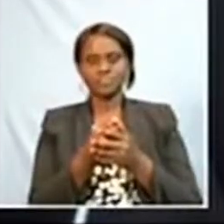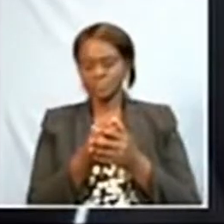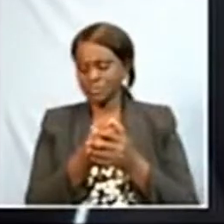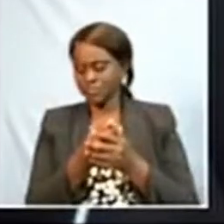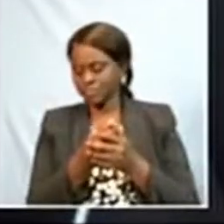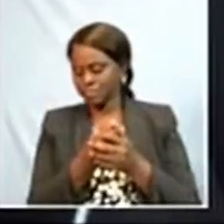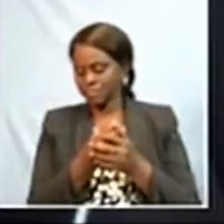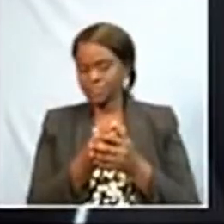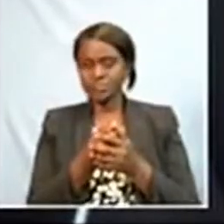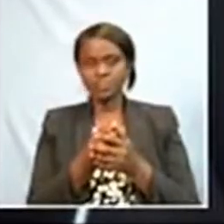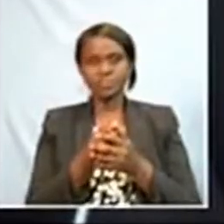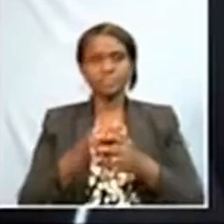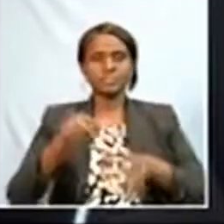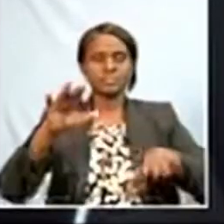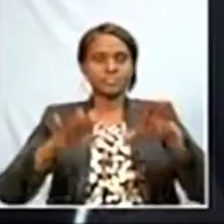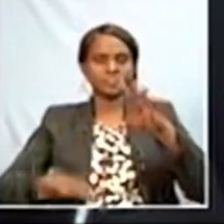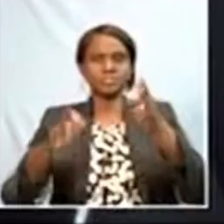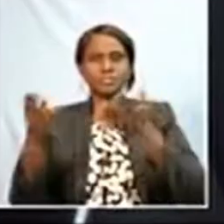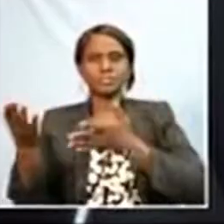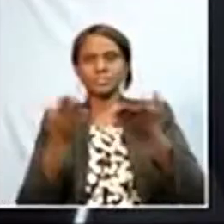the balance brought forward